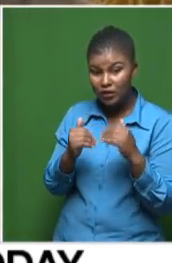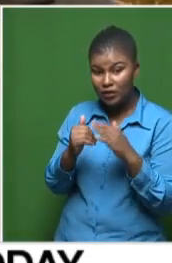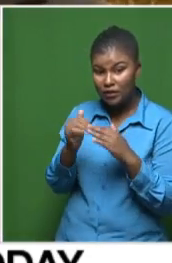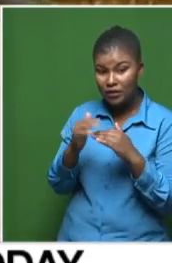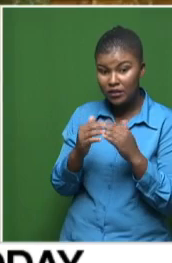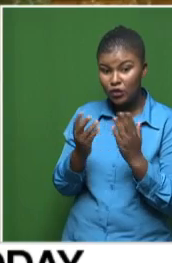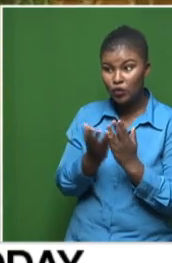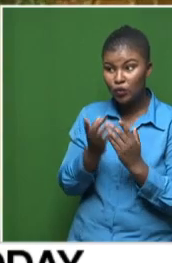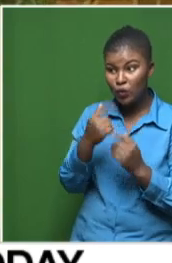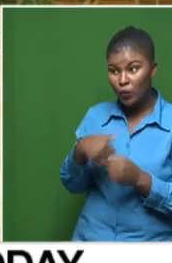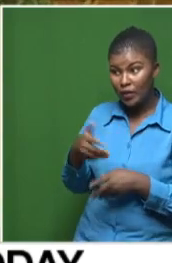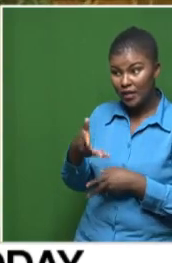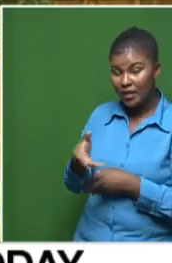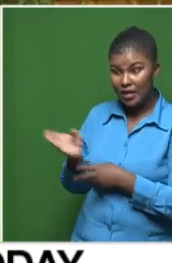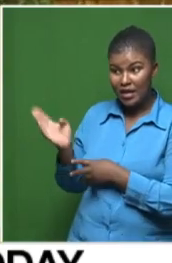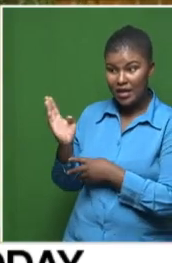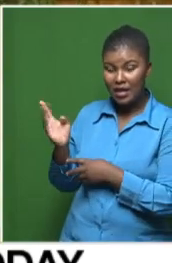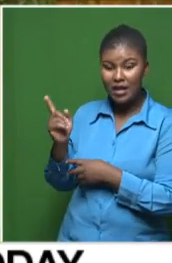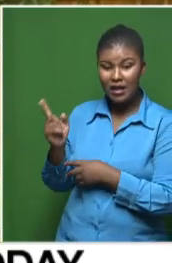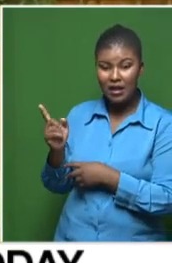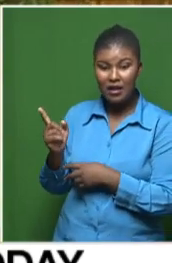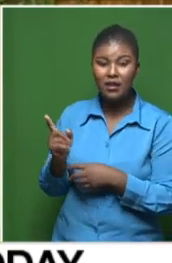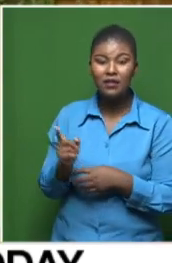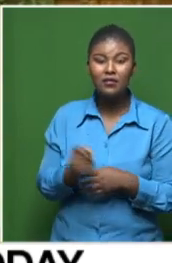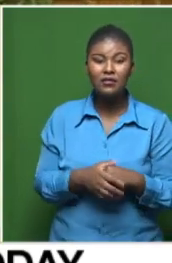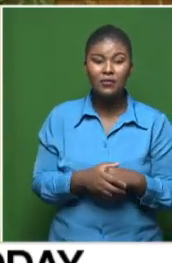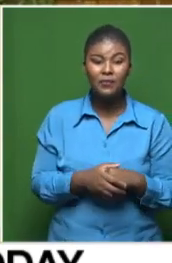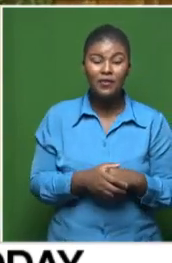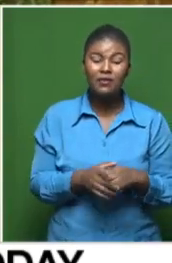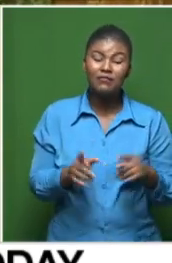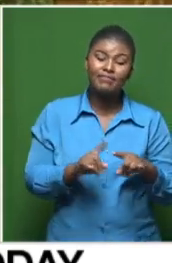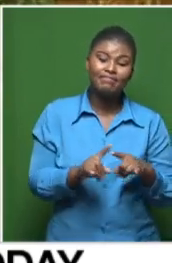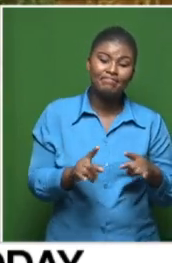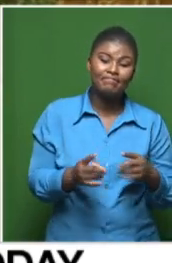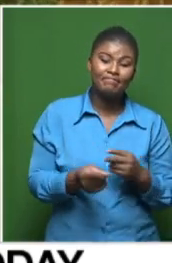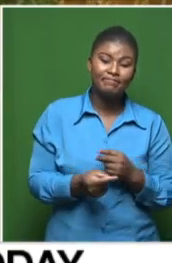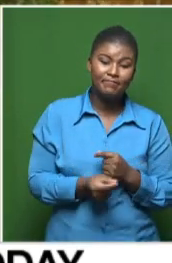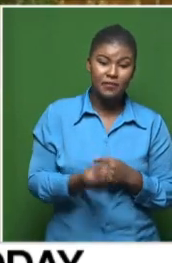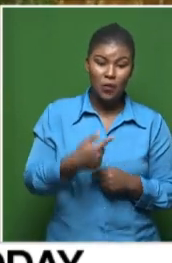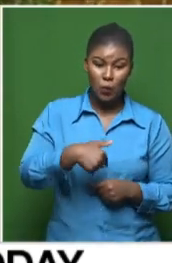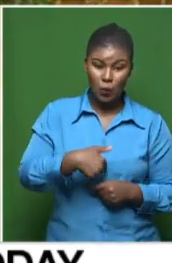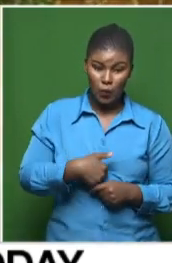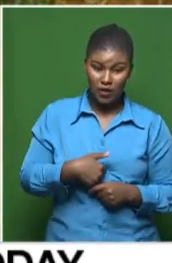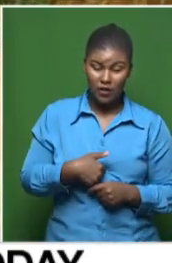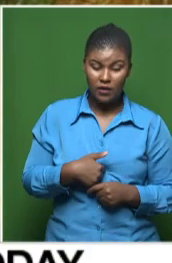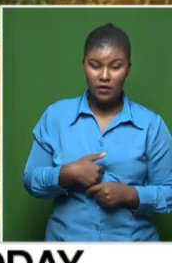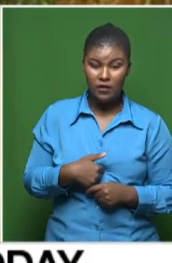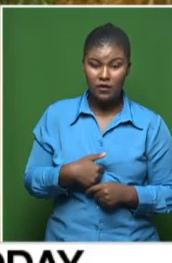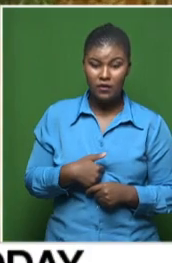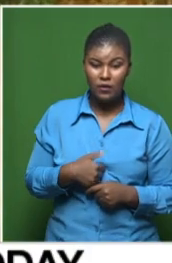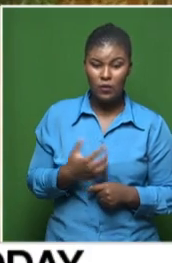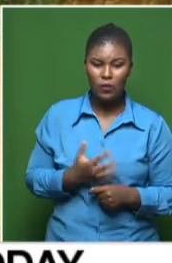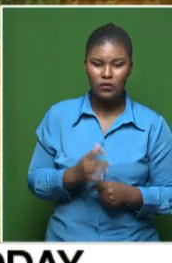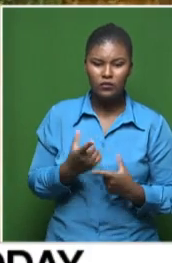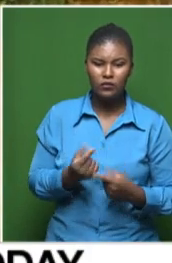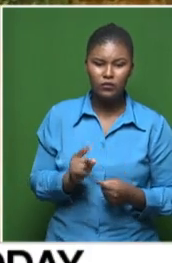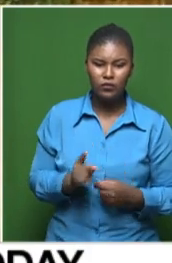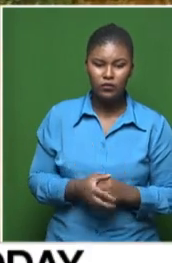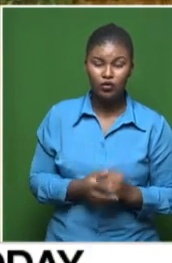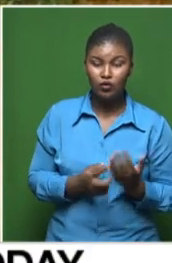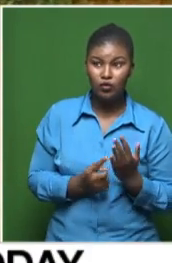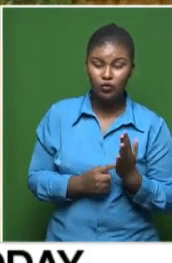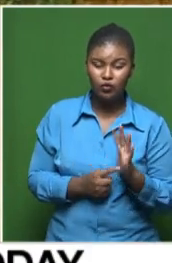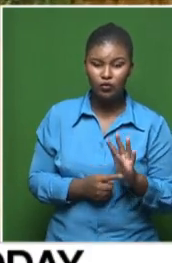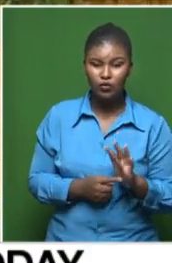School, where we are now, is no exception. Unfortunately, our intention was just to show